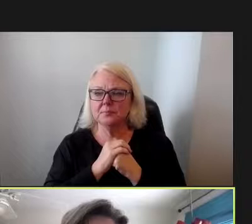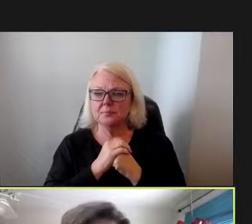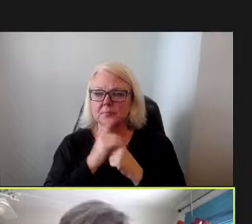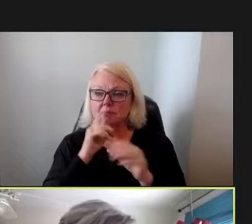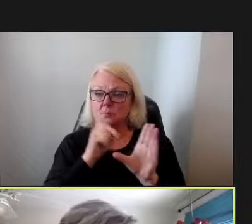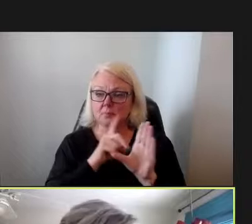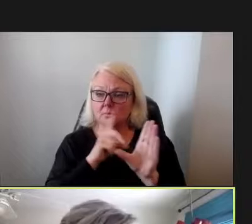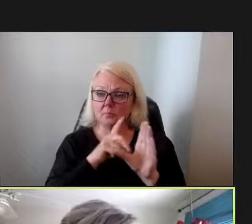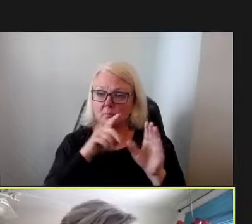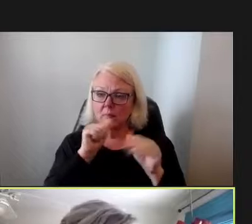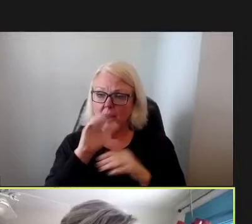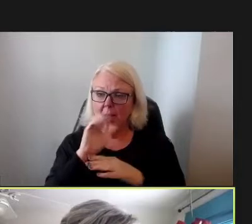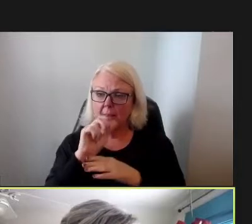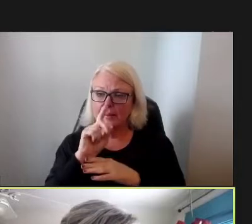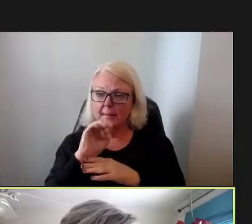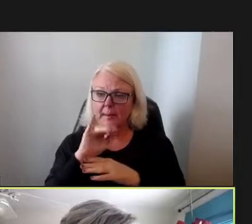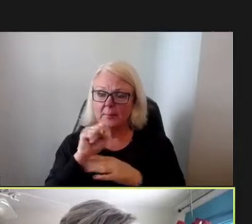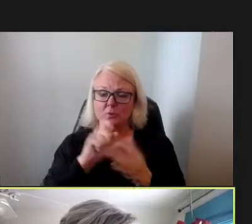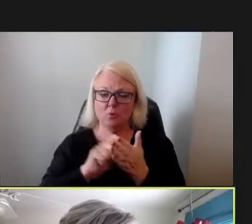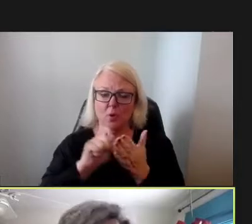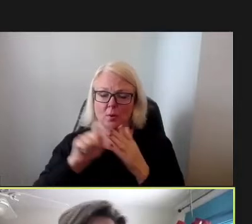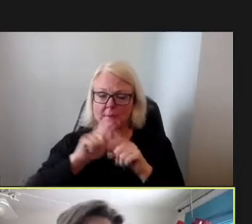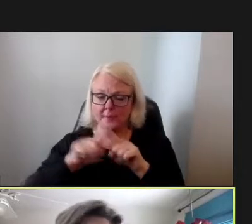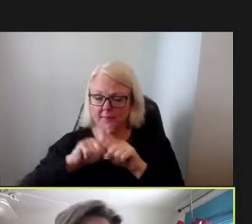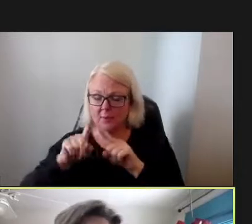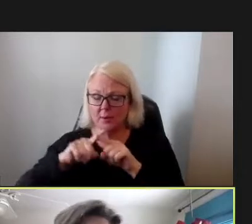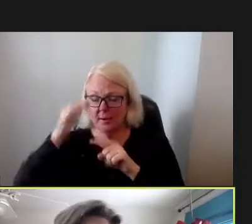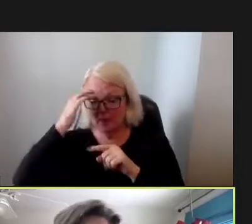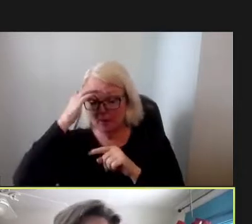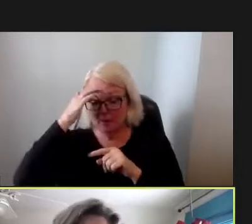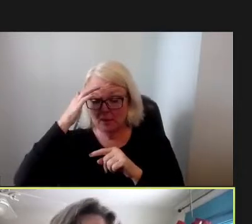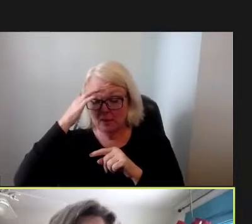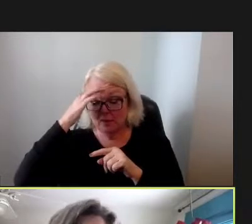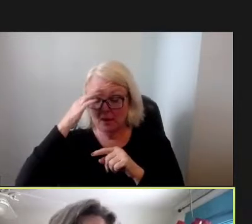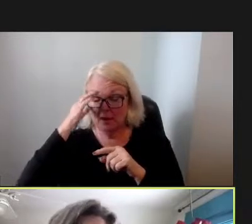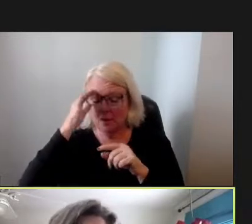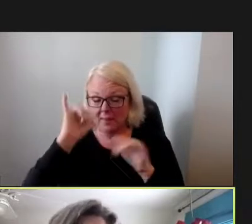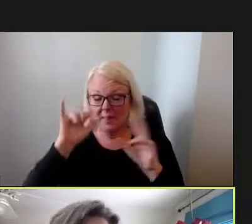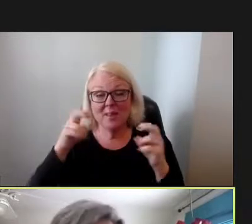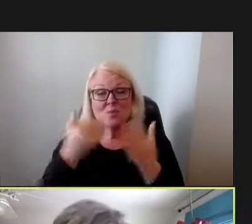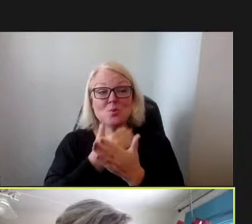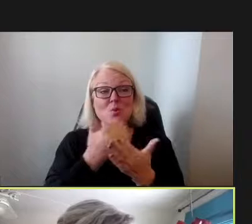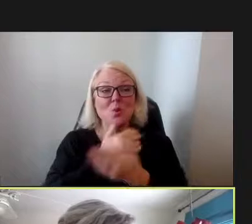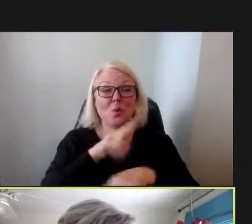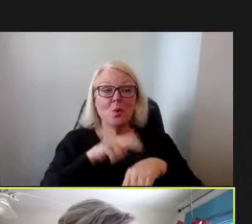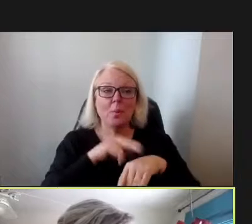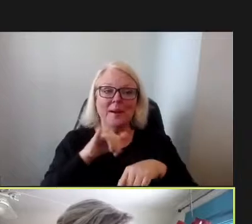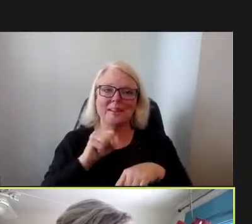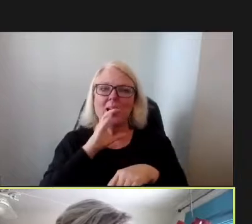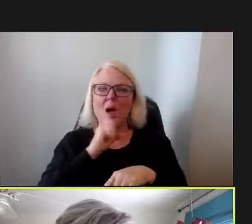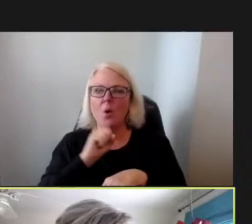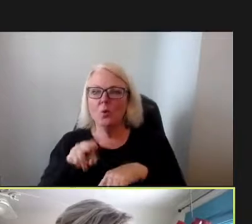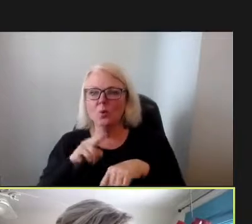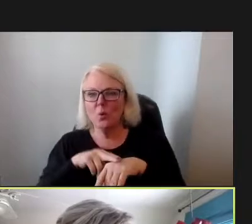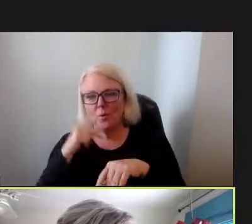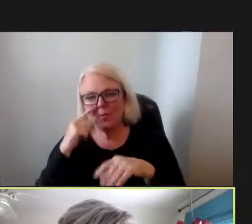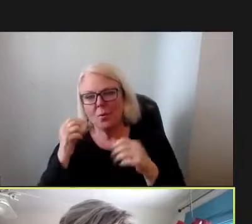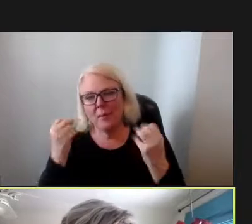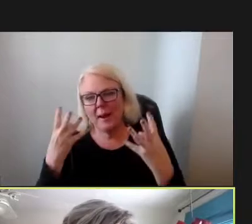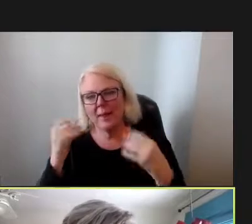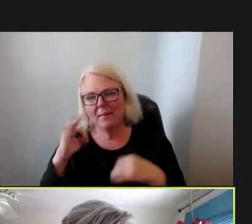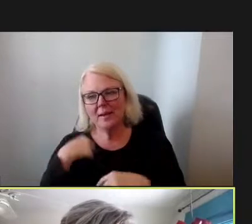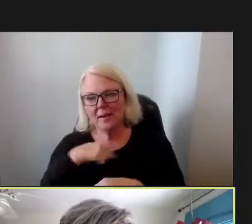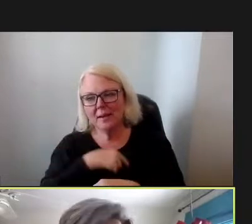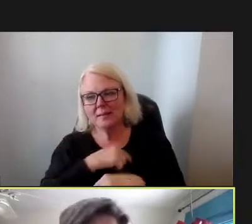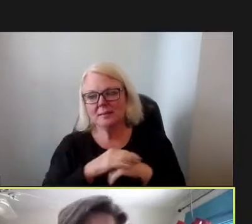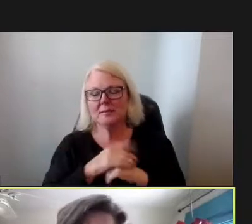Disabled academics have written a number of pieces pointing out that this so-called new normal is in fact the old normal for many of us. And